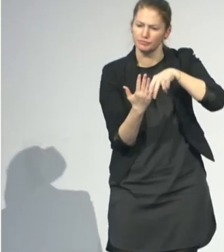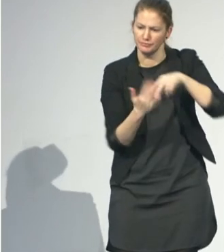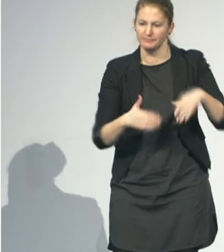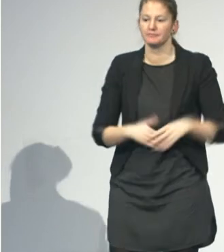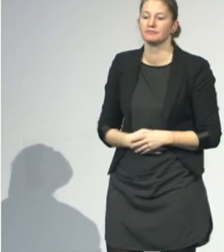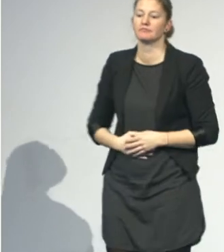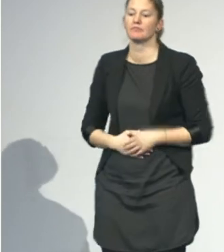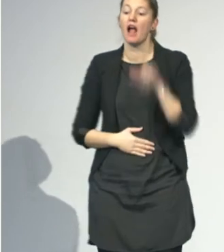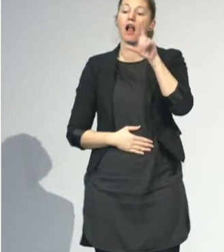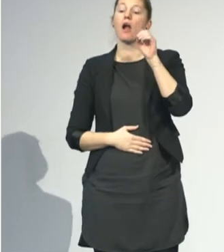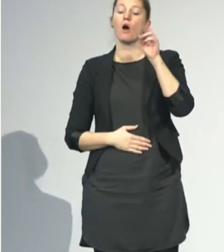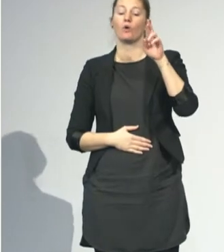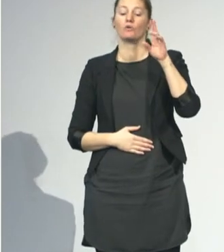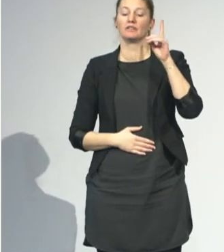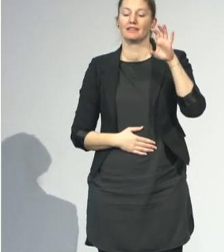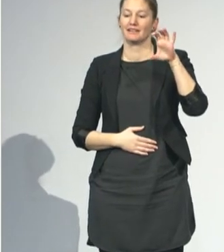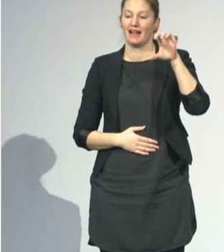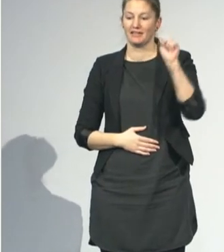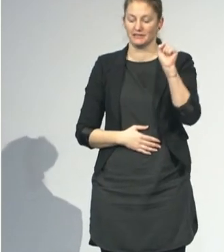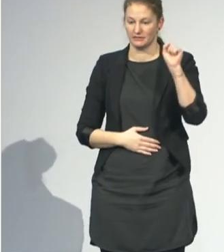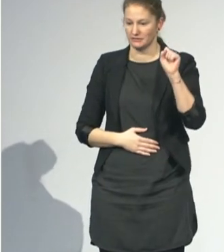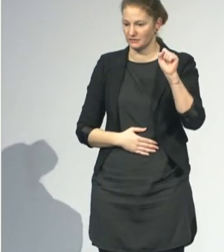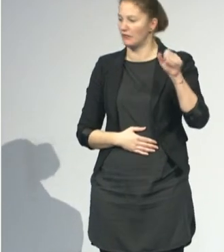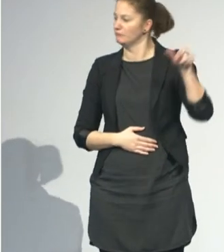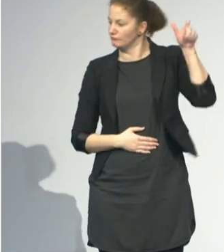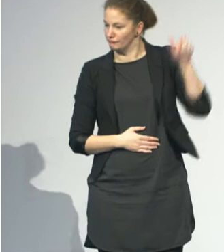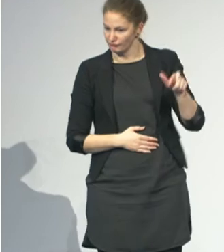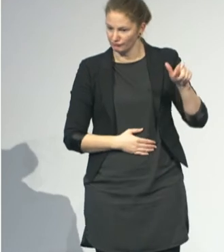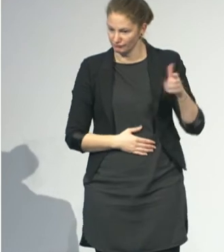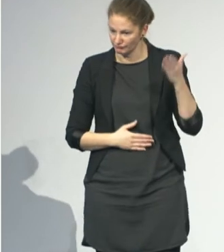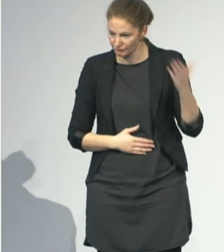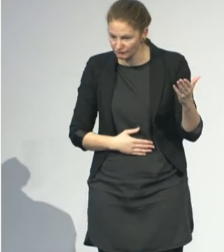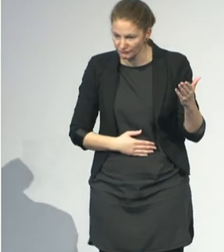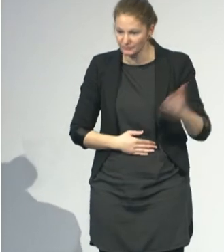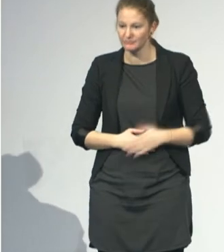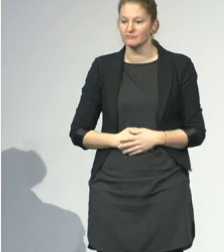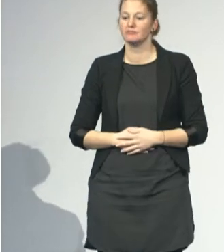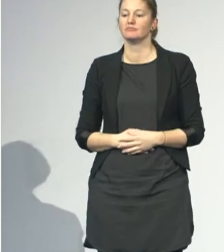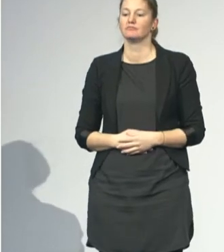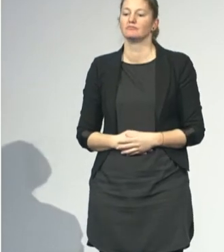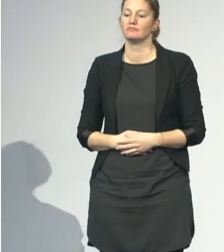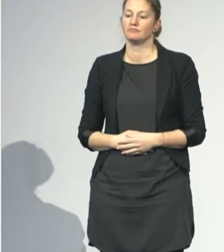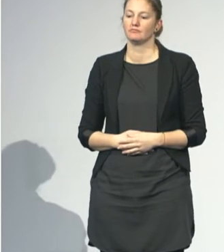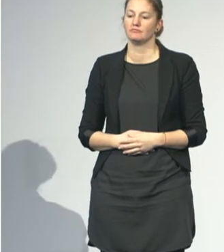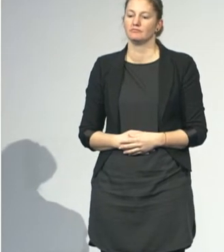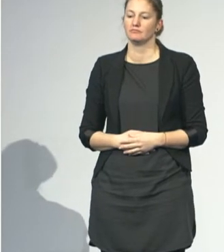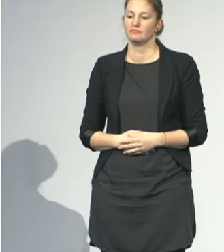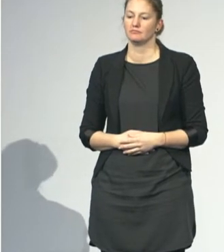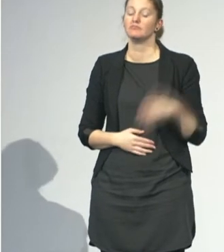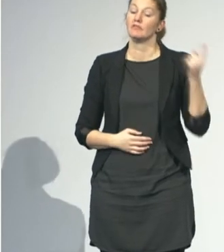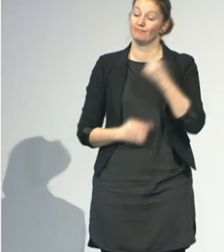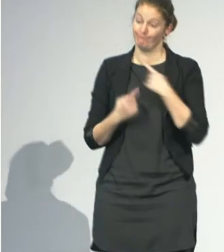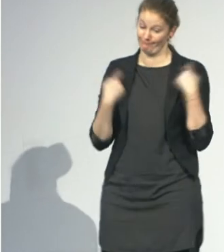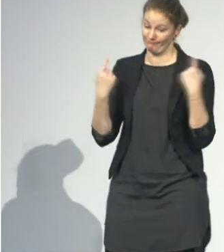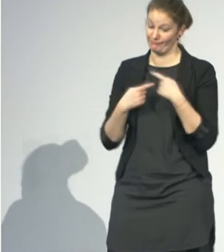much. Well, I'm Lourdes Márquez. I'm from ONCE Foundation. We are a foundation from Spain that we have been working for